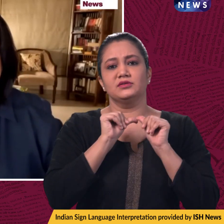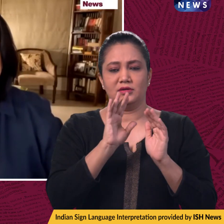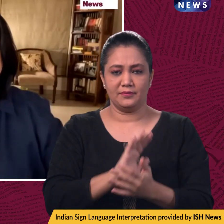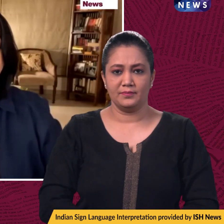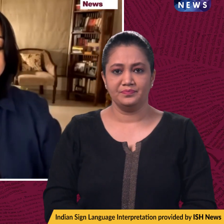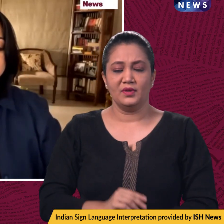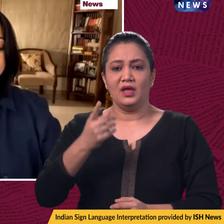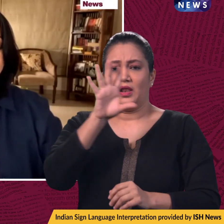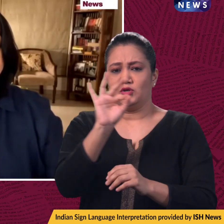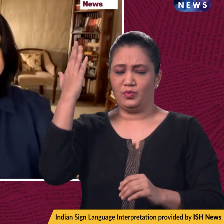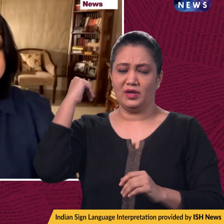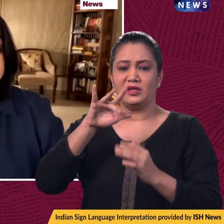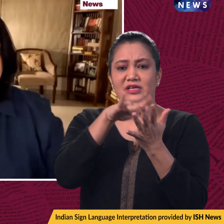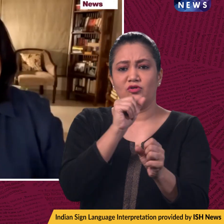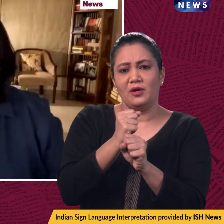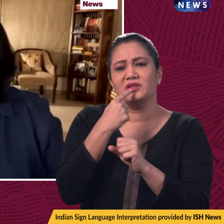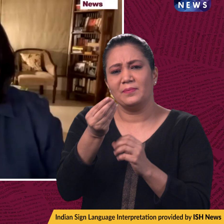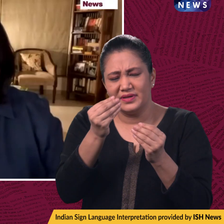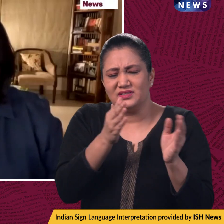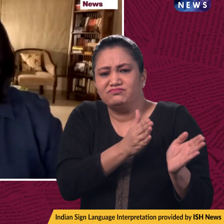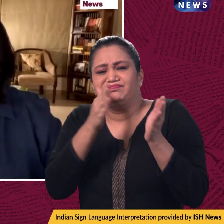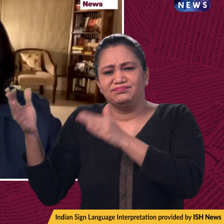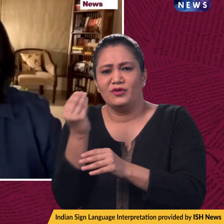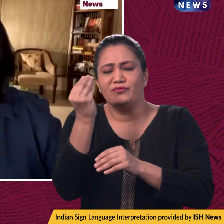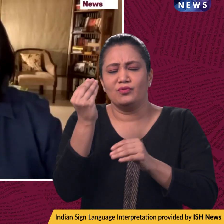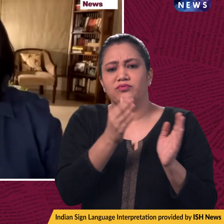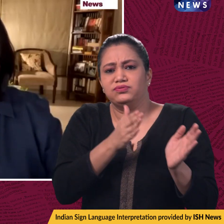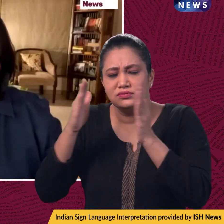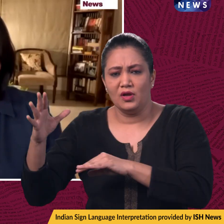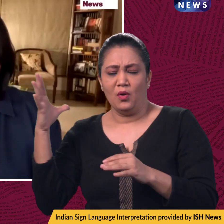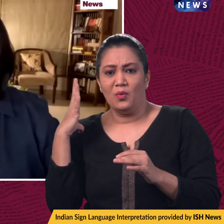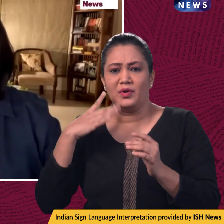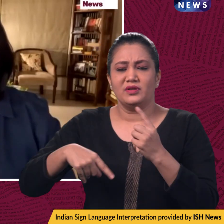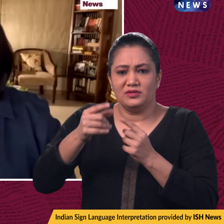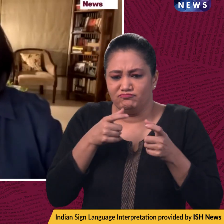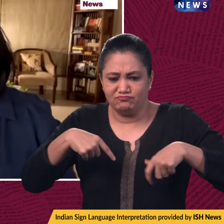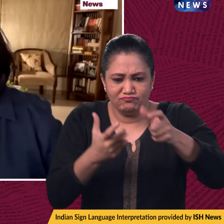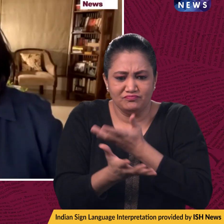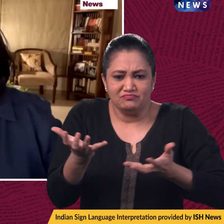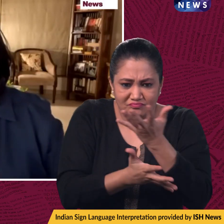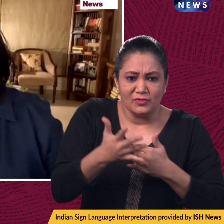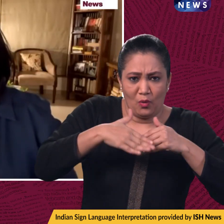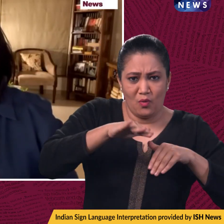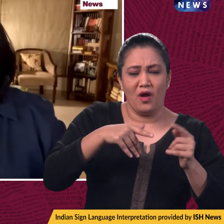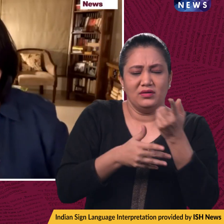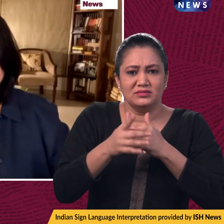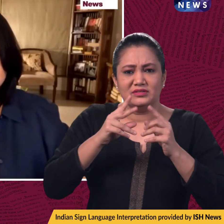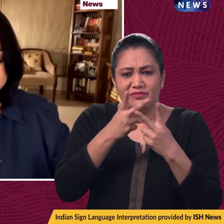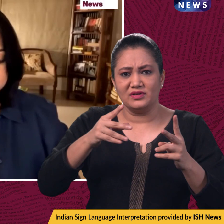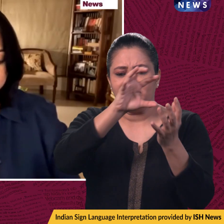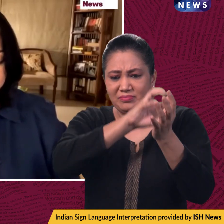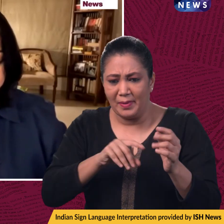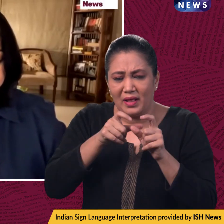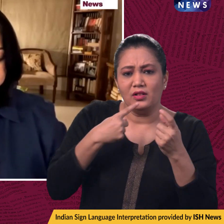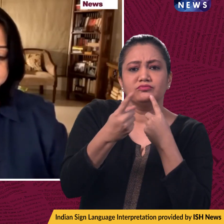issue. Last week, the central government urged the court to defer the proceedings and await the outcome of a consultative process with